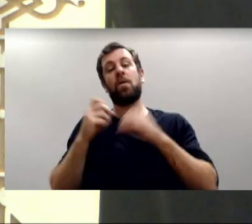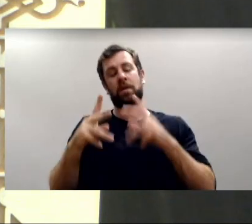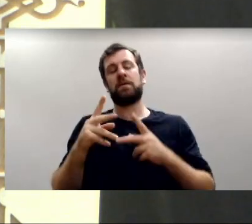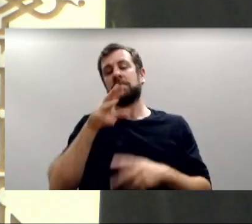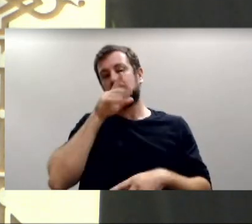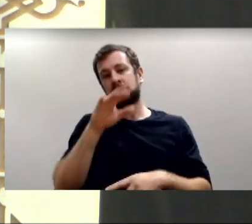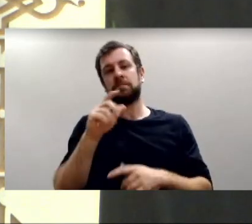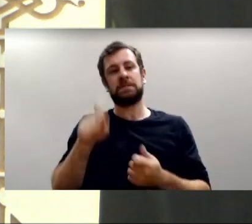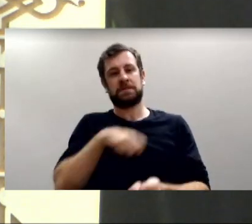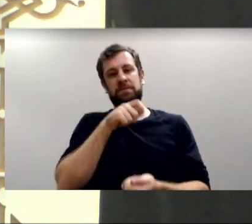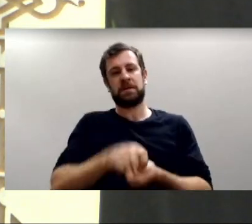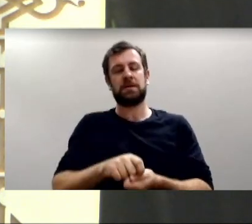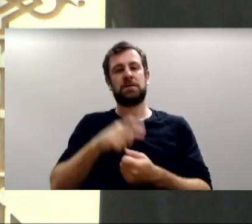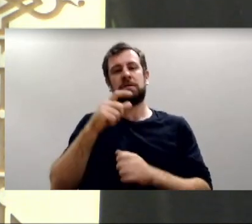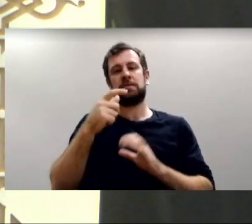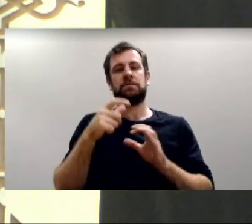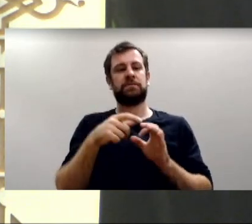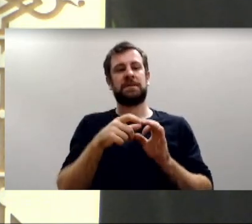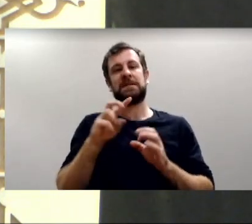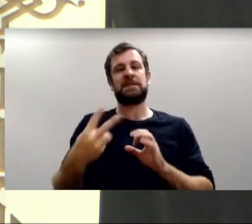recite the second surah longer,